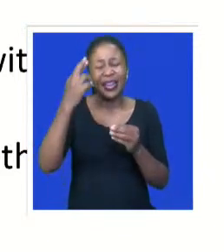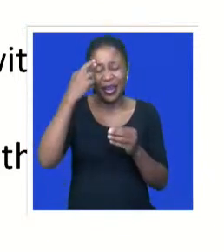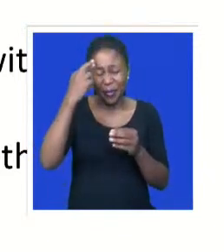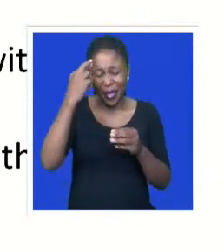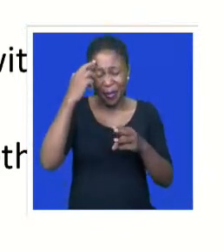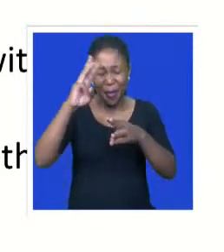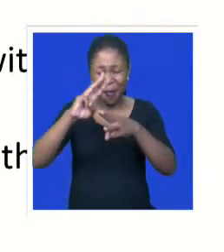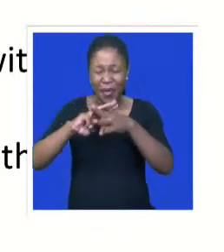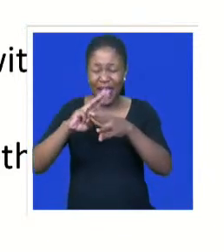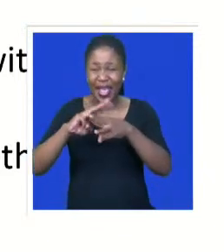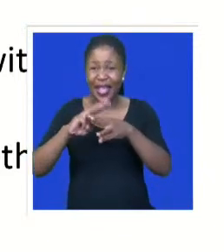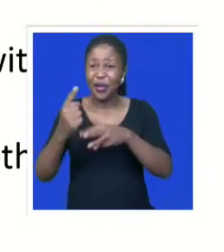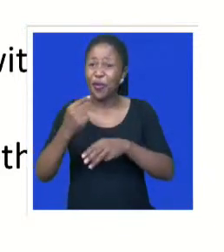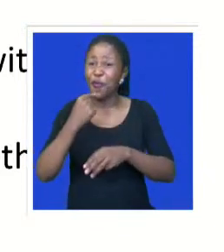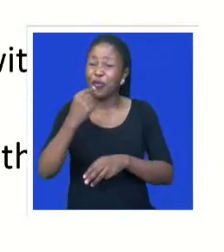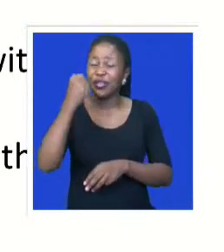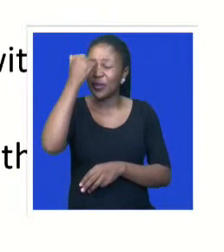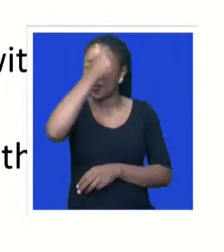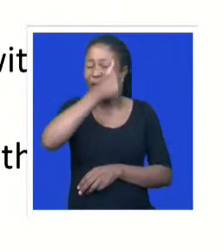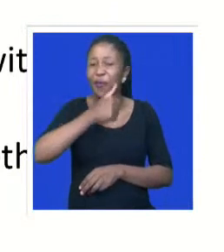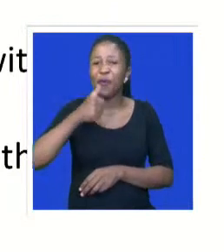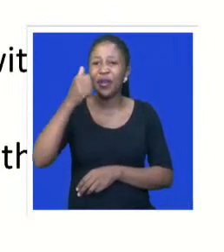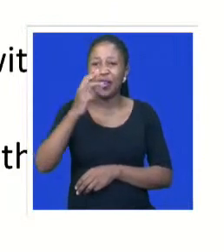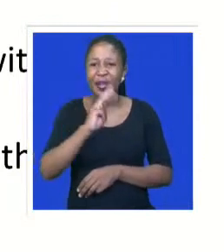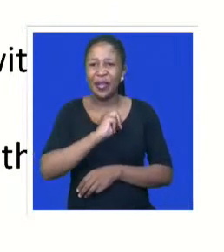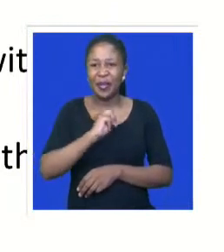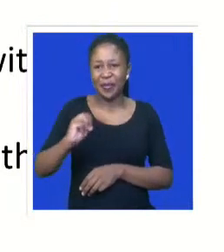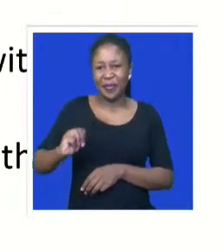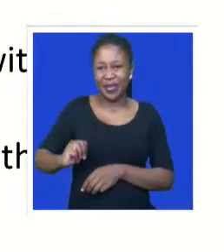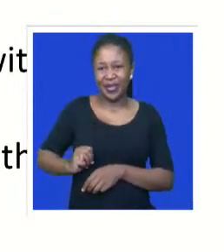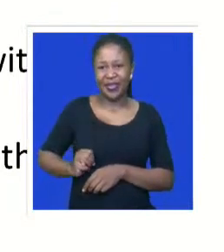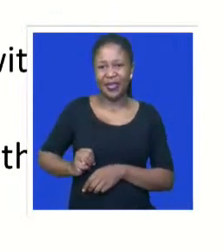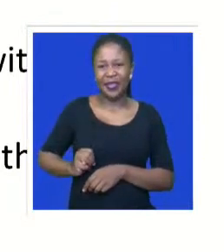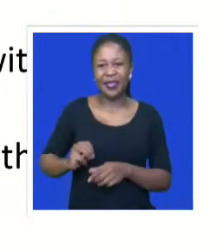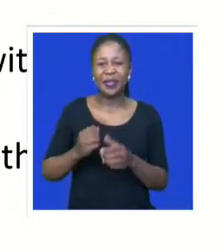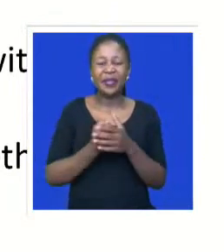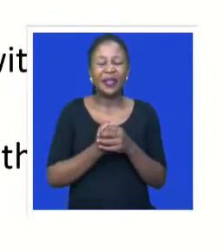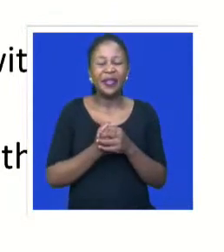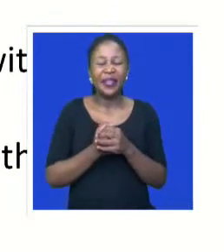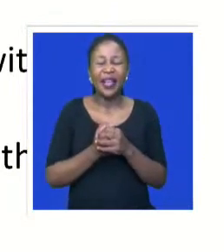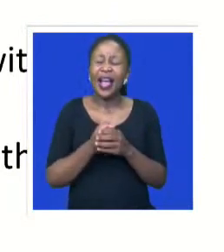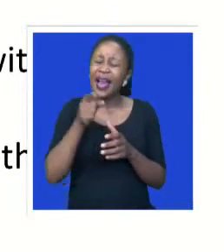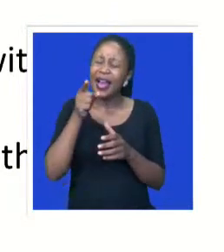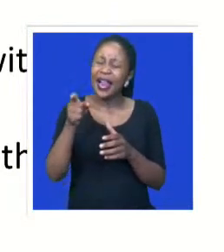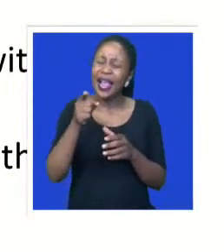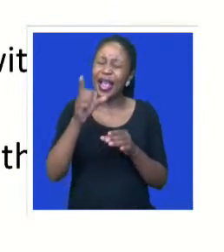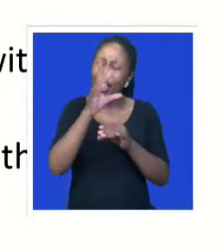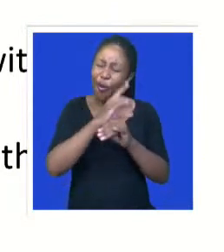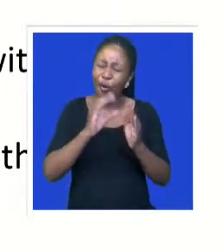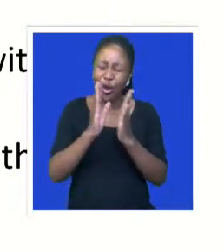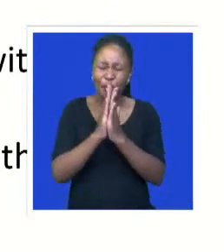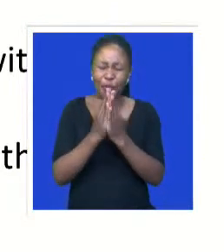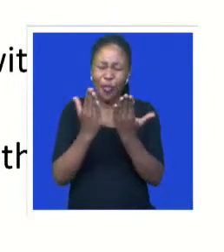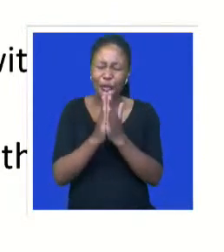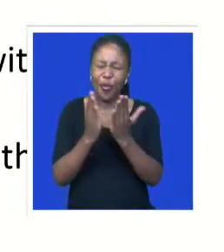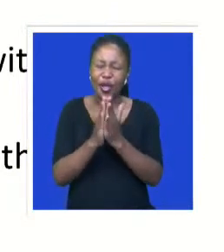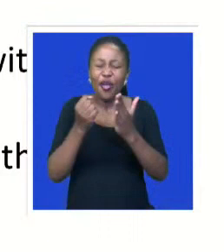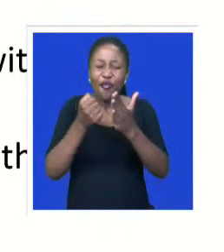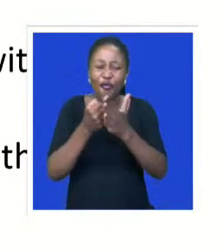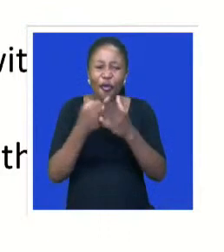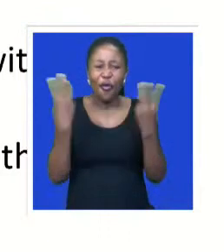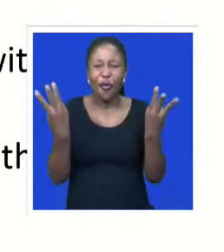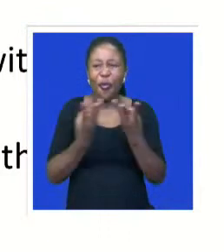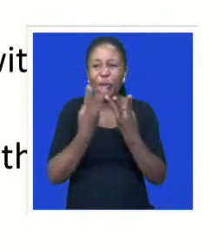God Savior. And then another one is gospel of the marginalized. God cares for the